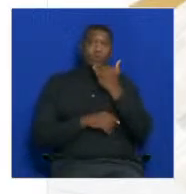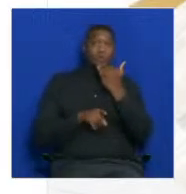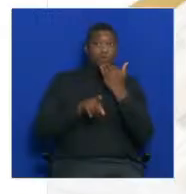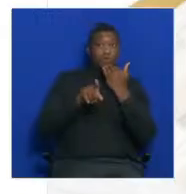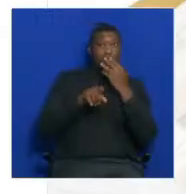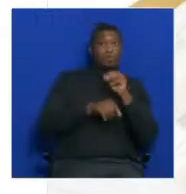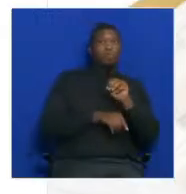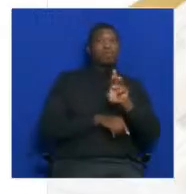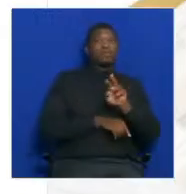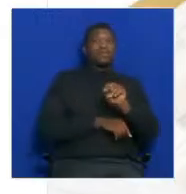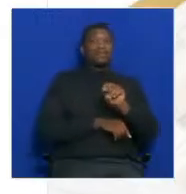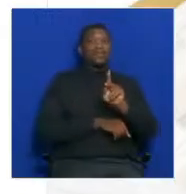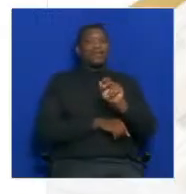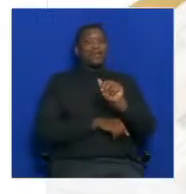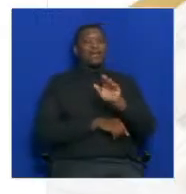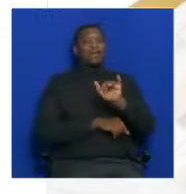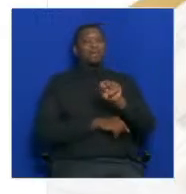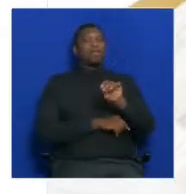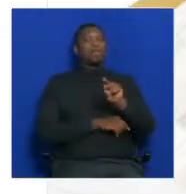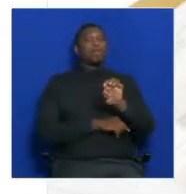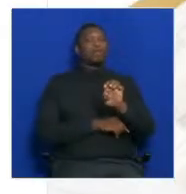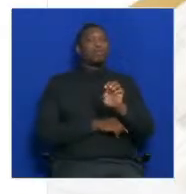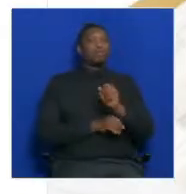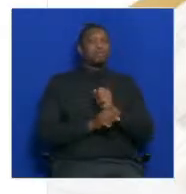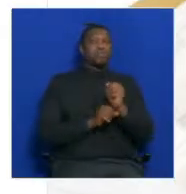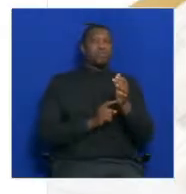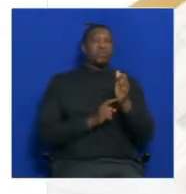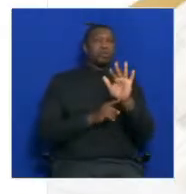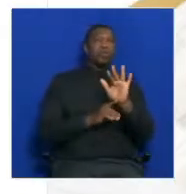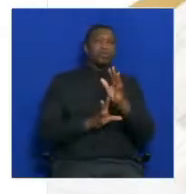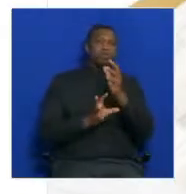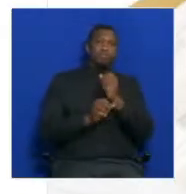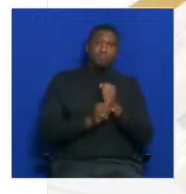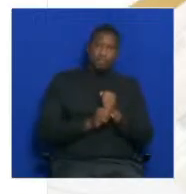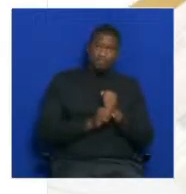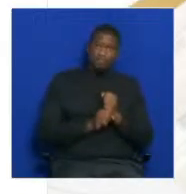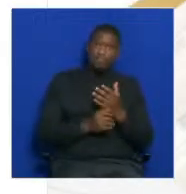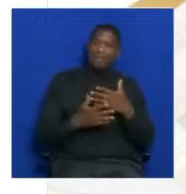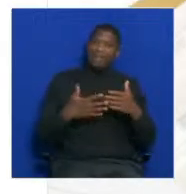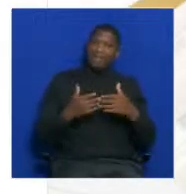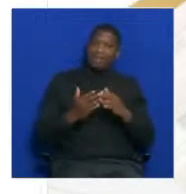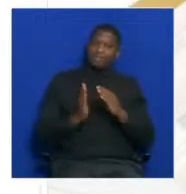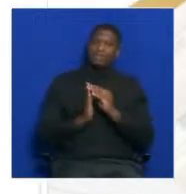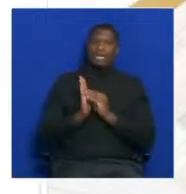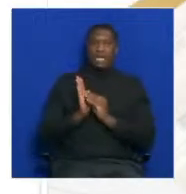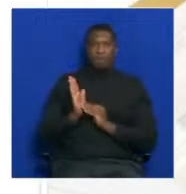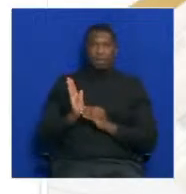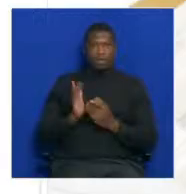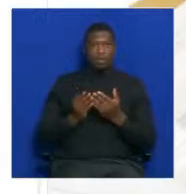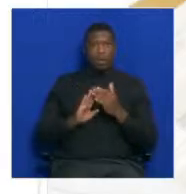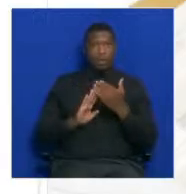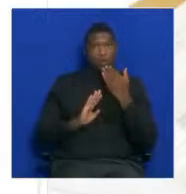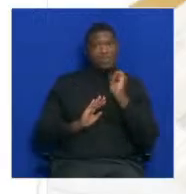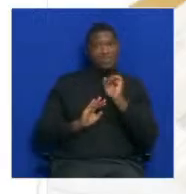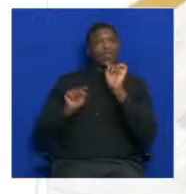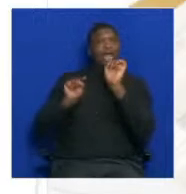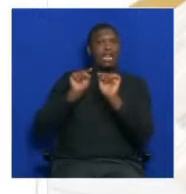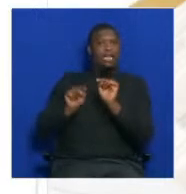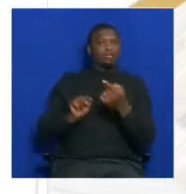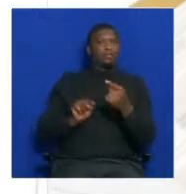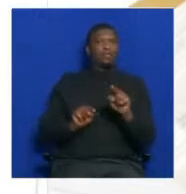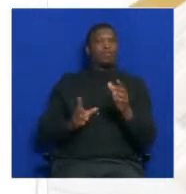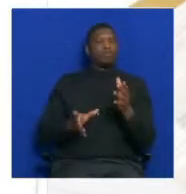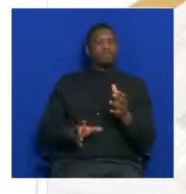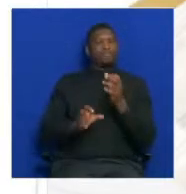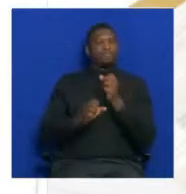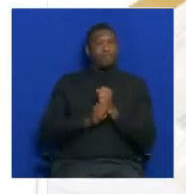report that a statement was obtained from the ID about the allegations. And to obtain the records of